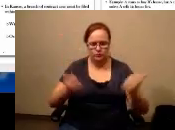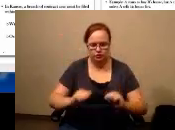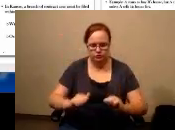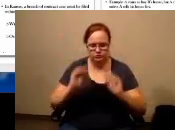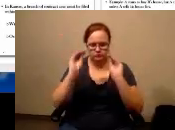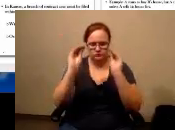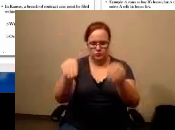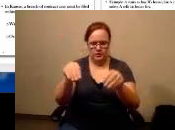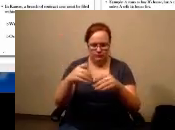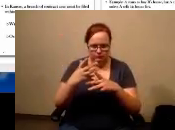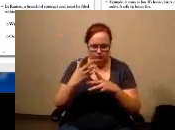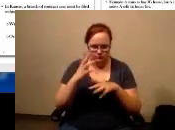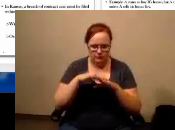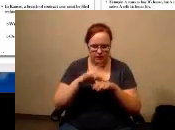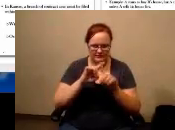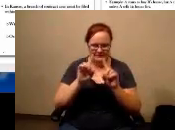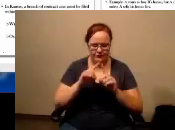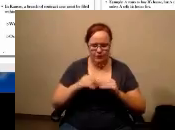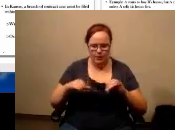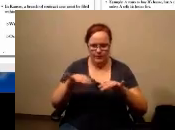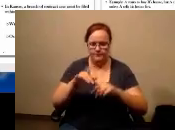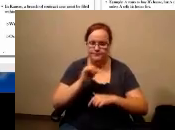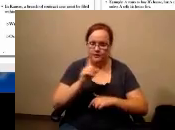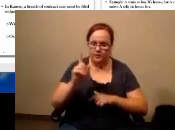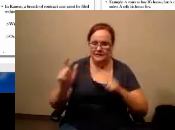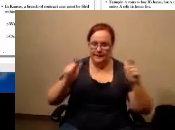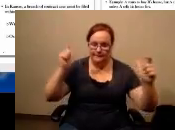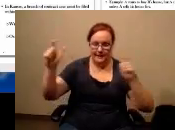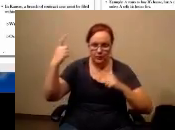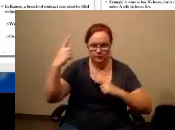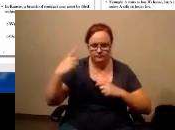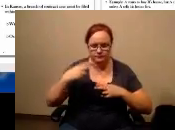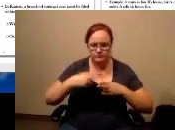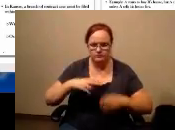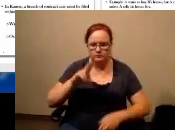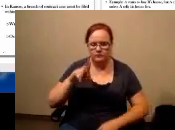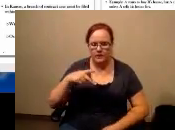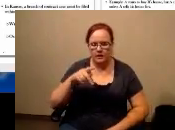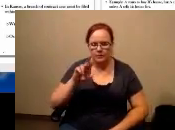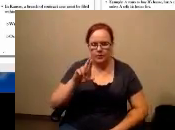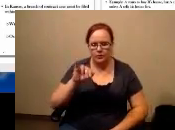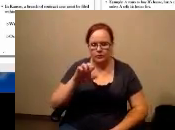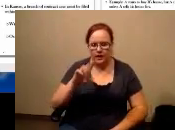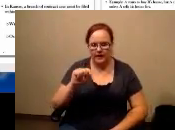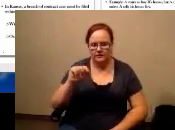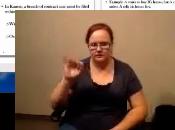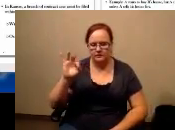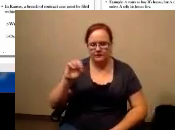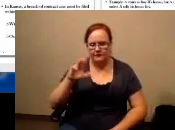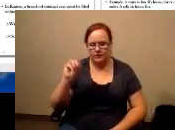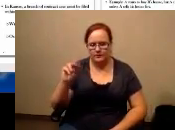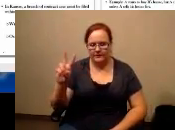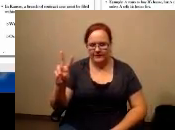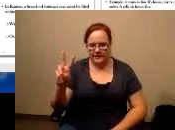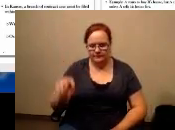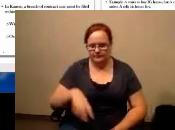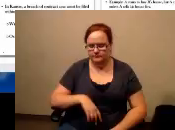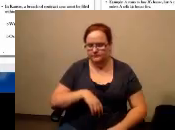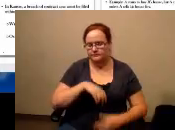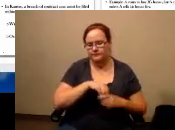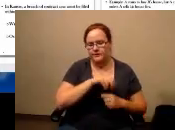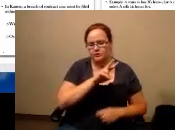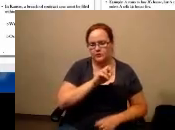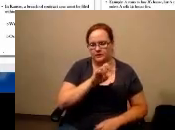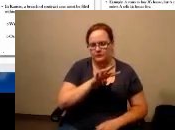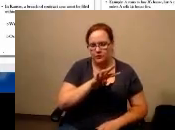large metal sculpture. This is the official name for it, Upright Form V. And in 2004, the city took it